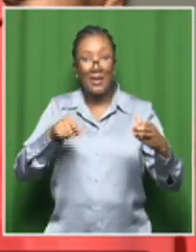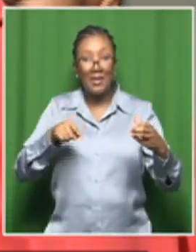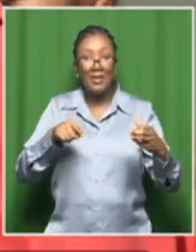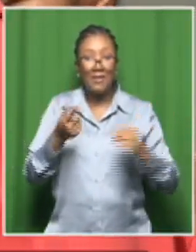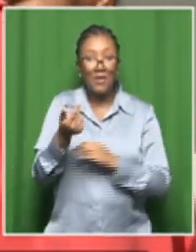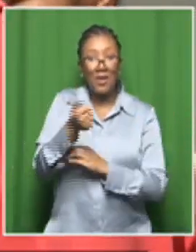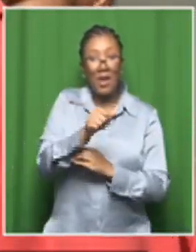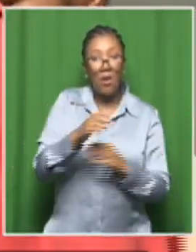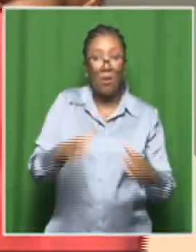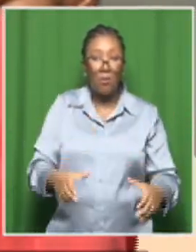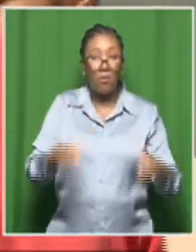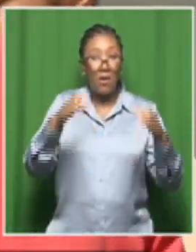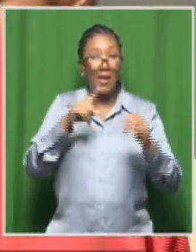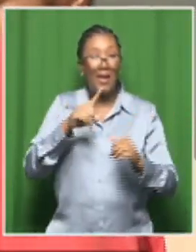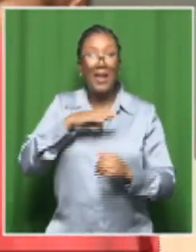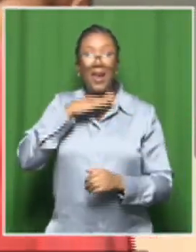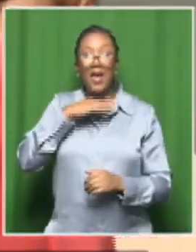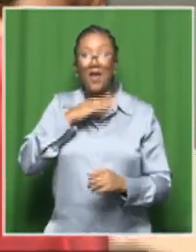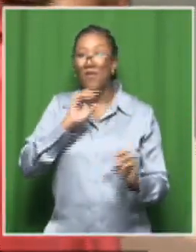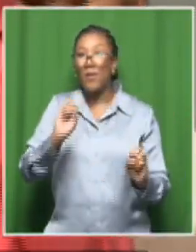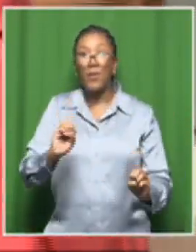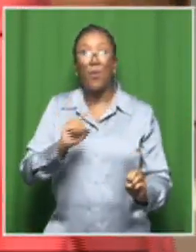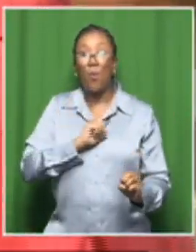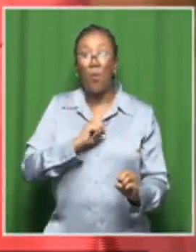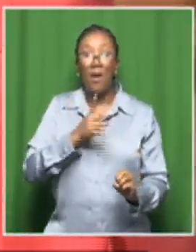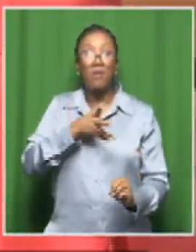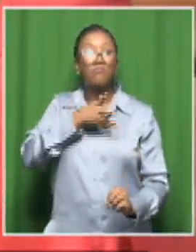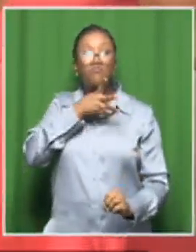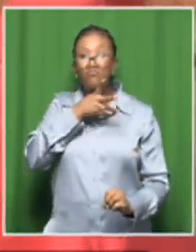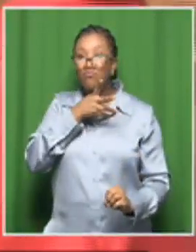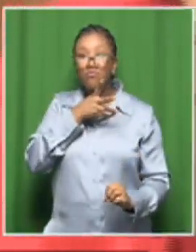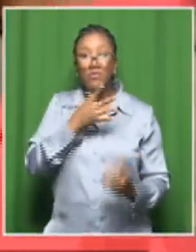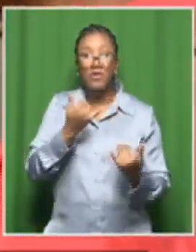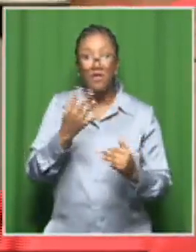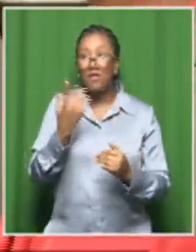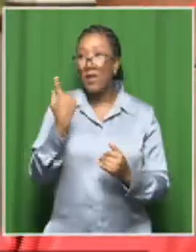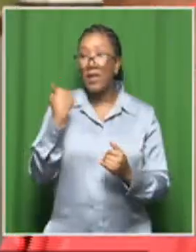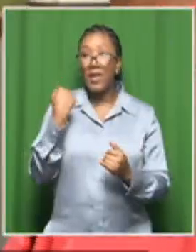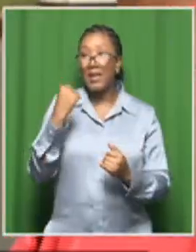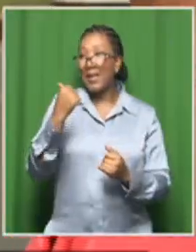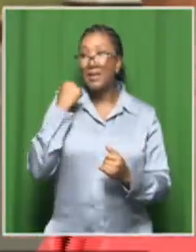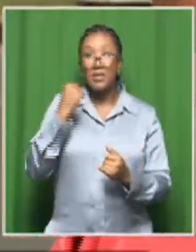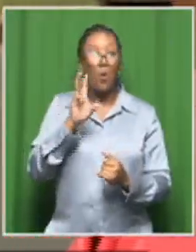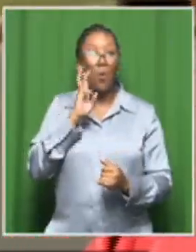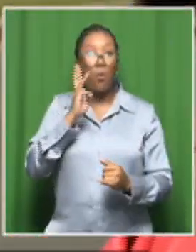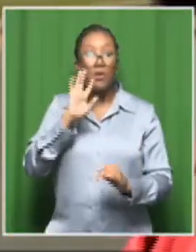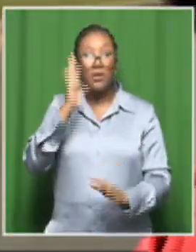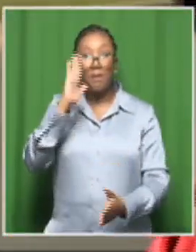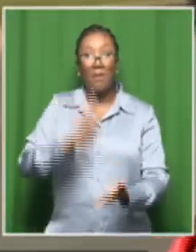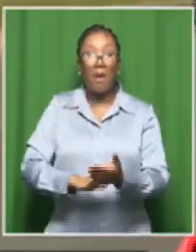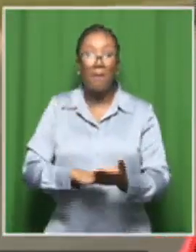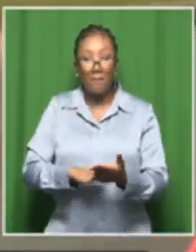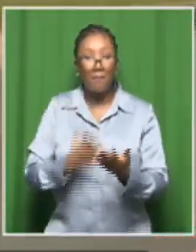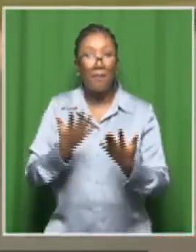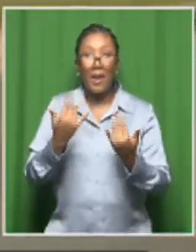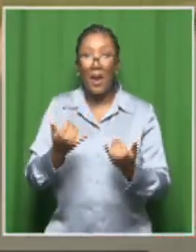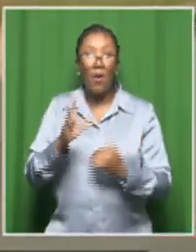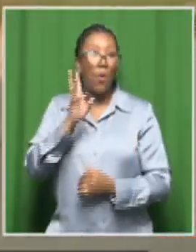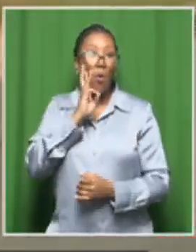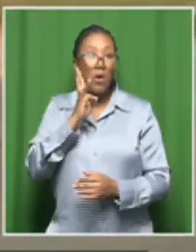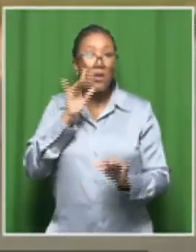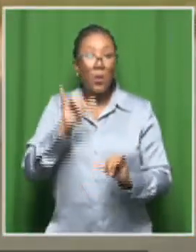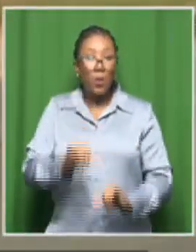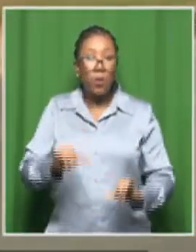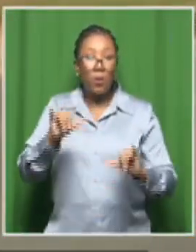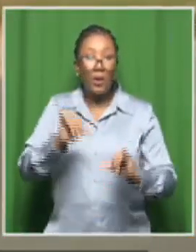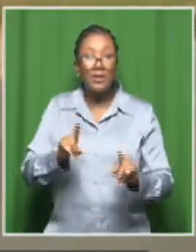water is not even enough to last all of you. Yes, because it was empty yesterday and we had to wait for water to come here. And every time I have to come